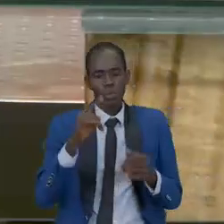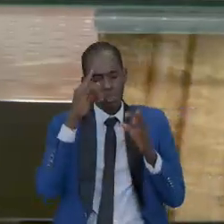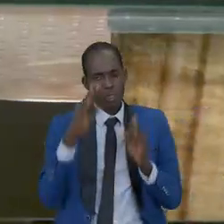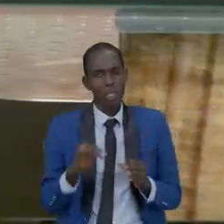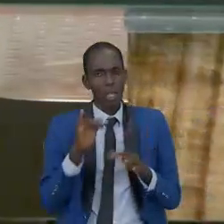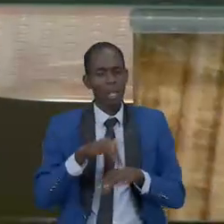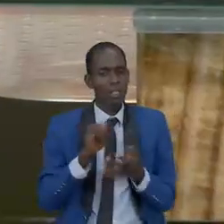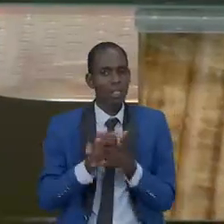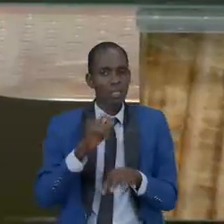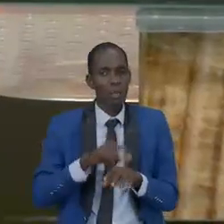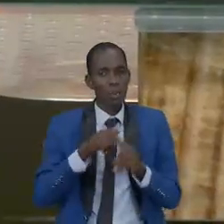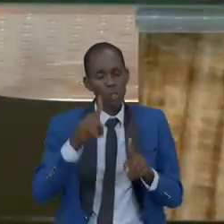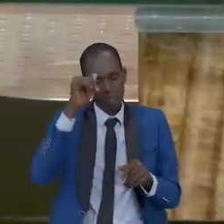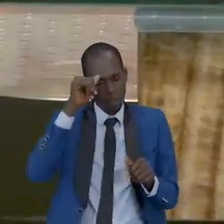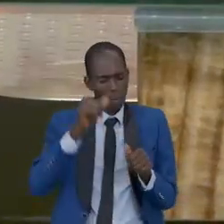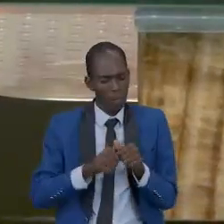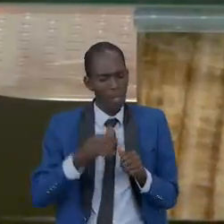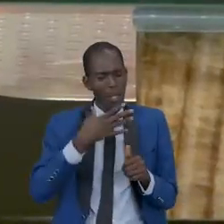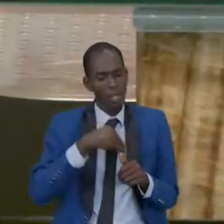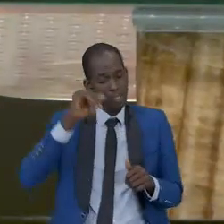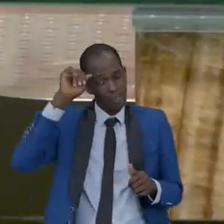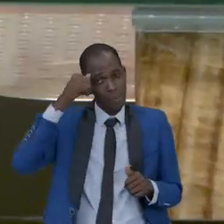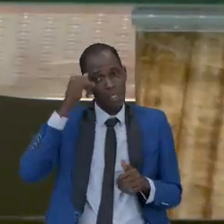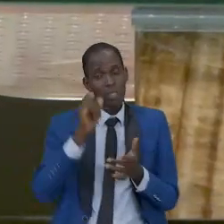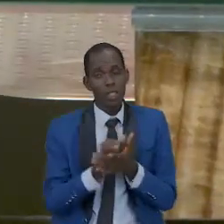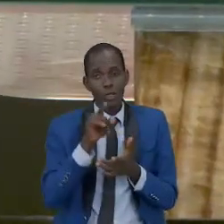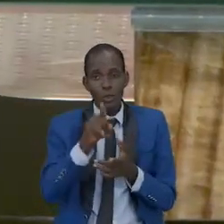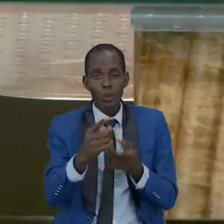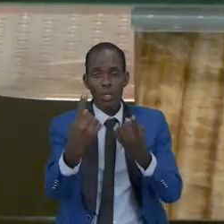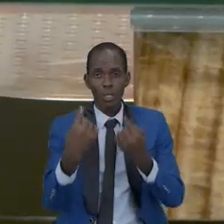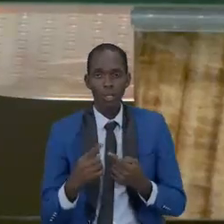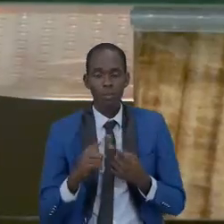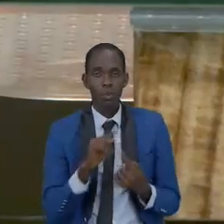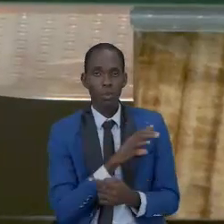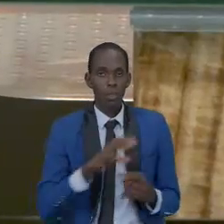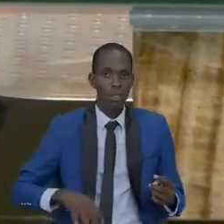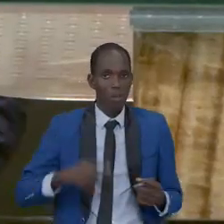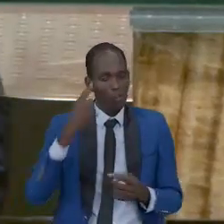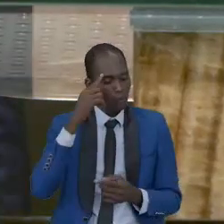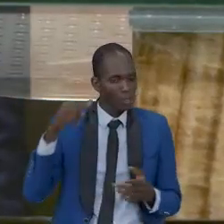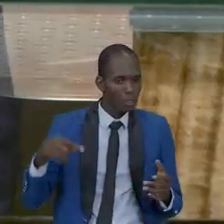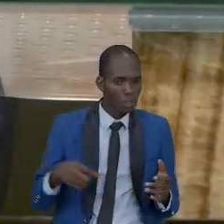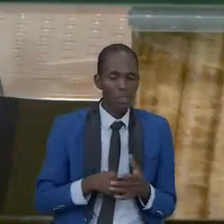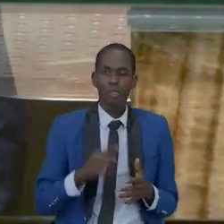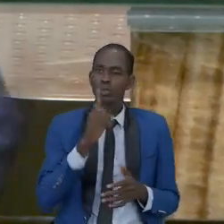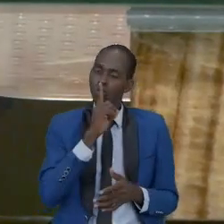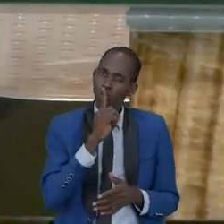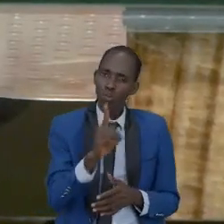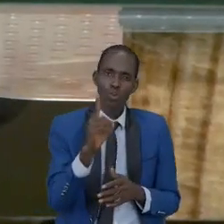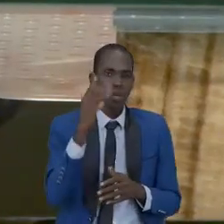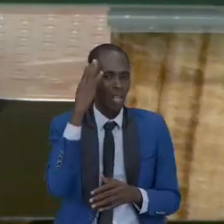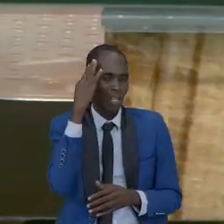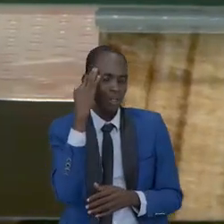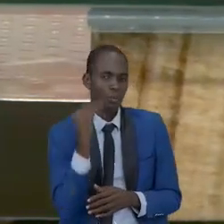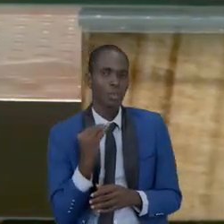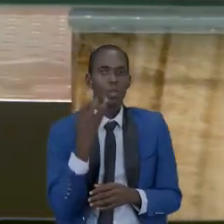know and you remember that you came to Christ for this definite experience